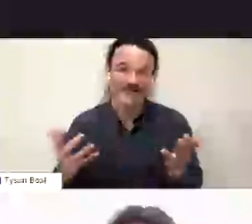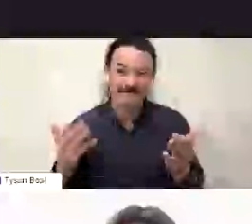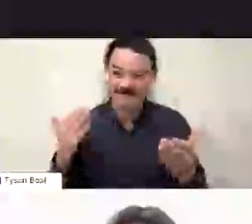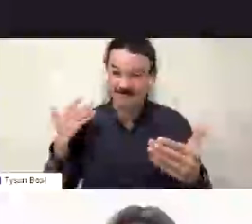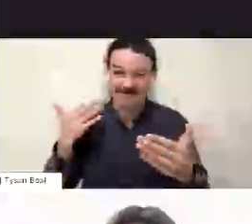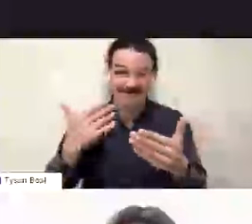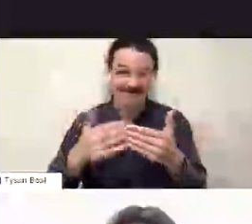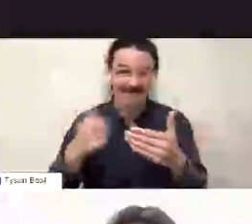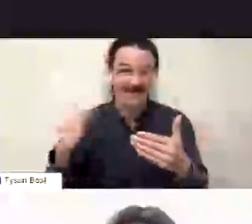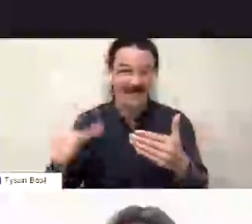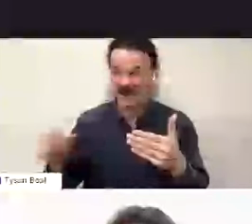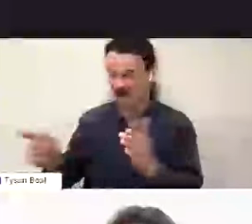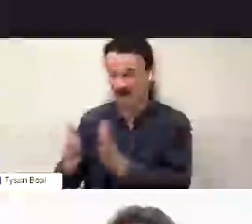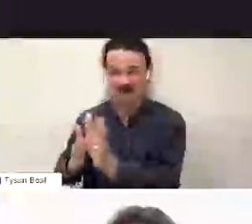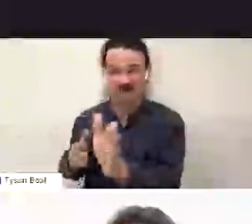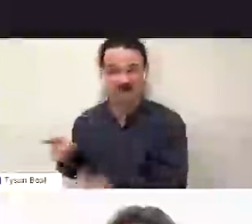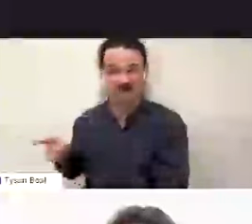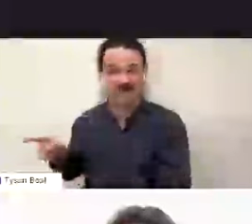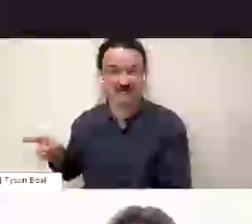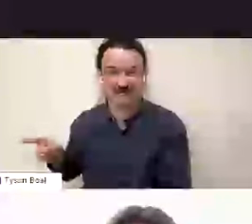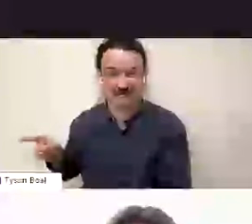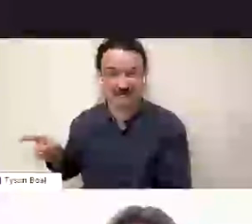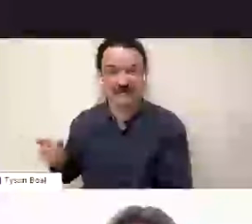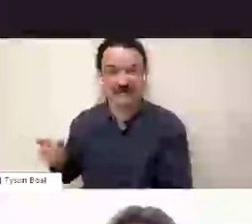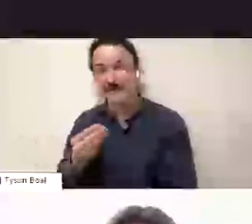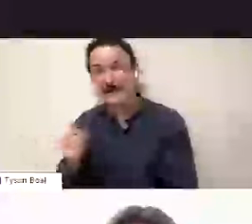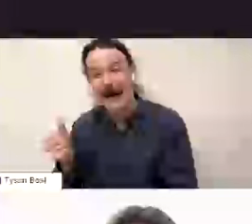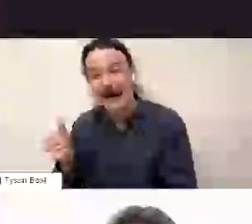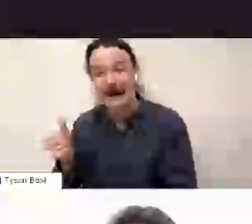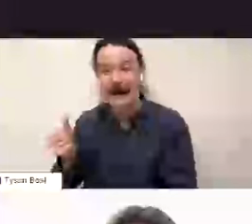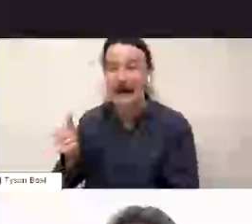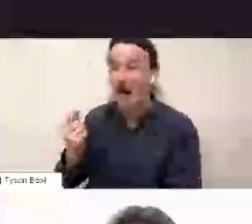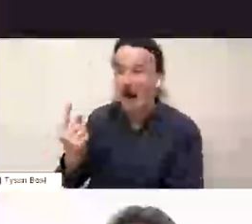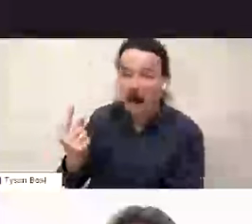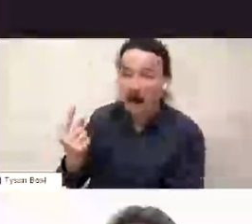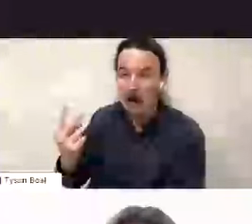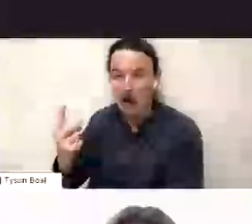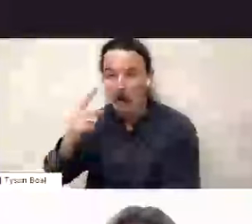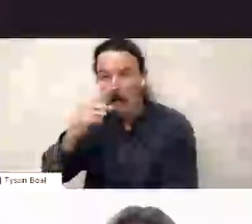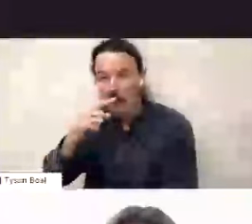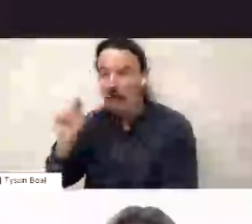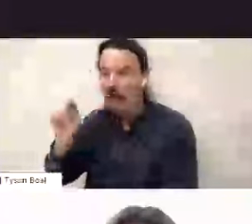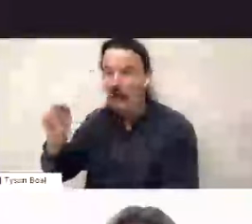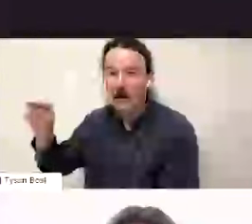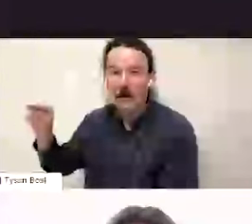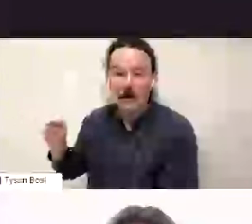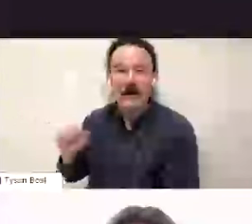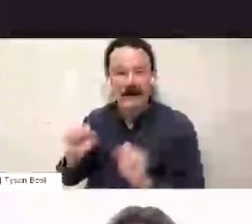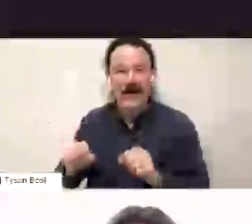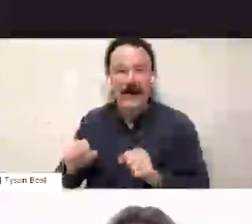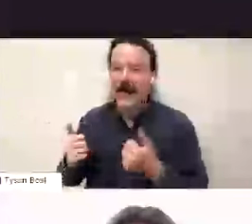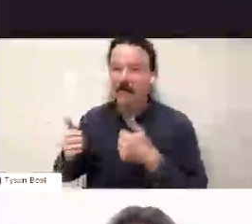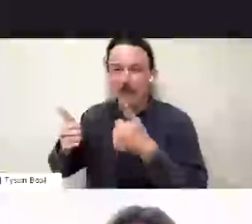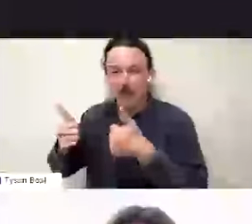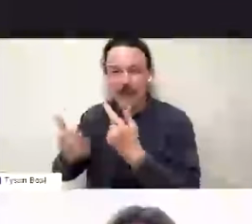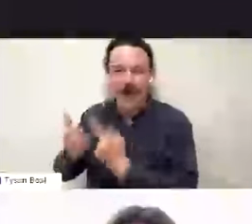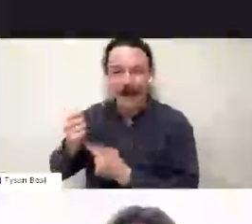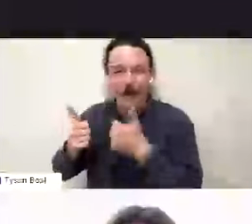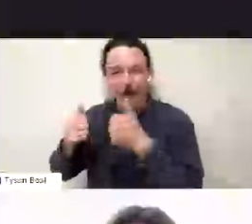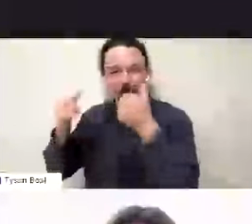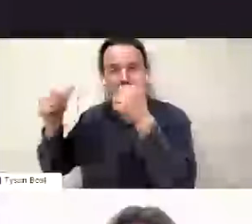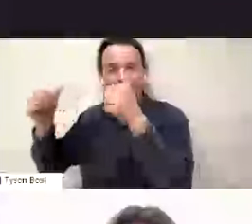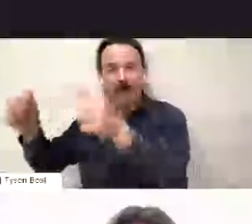of isolated cases where First Nations people with disability are getting good access to the scheme and getting good outcomes. That's a great thing. That's positive.